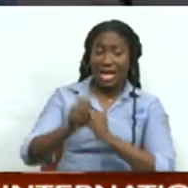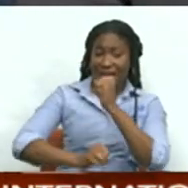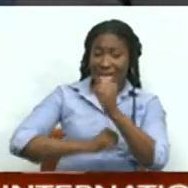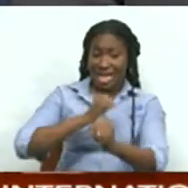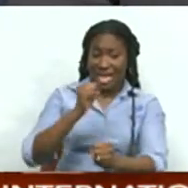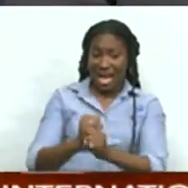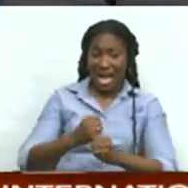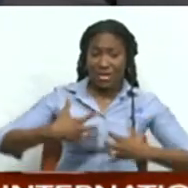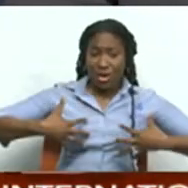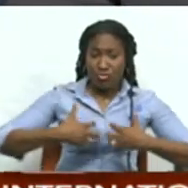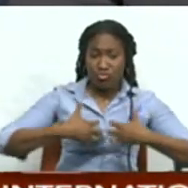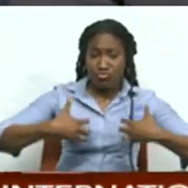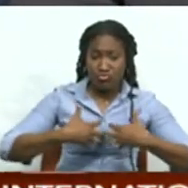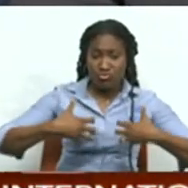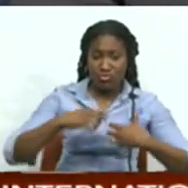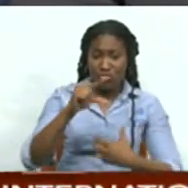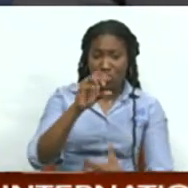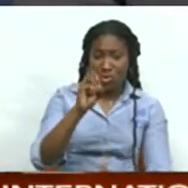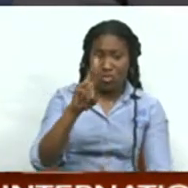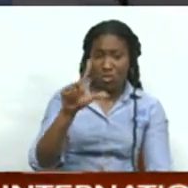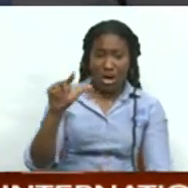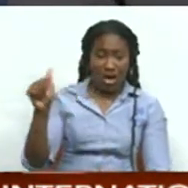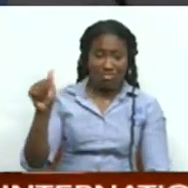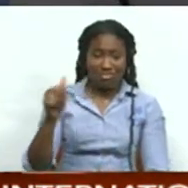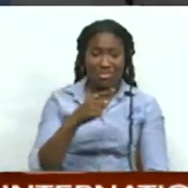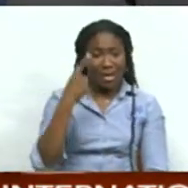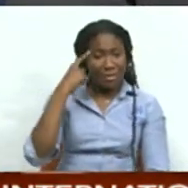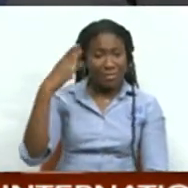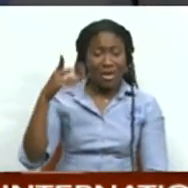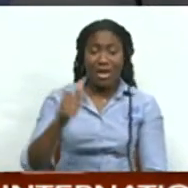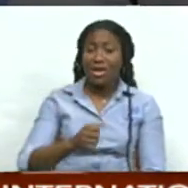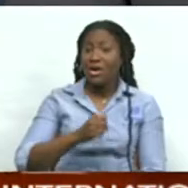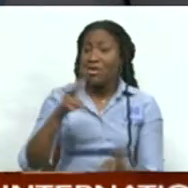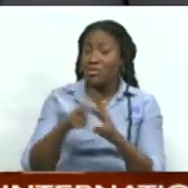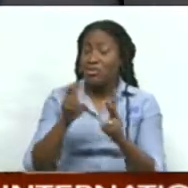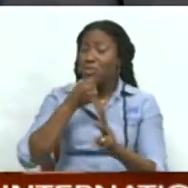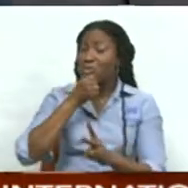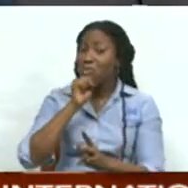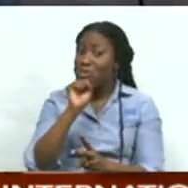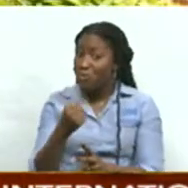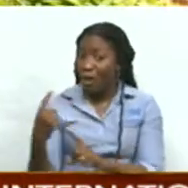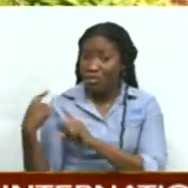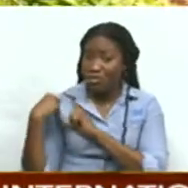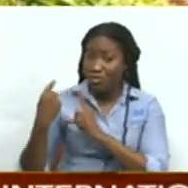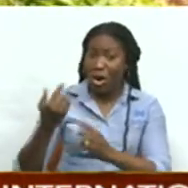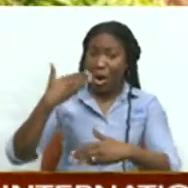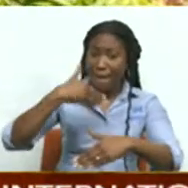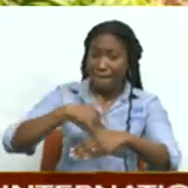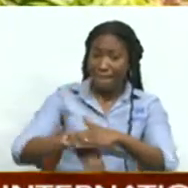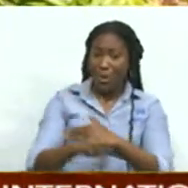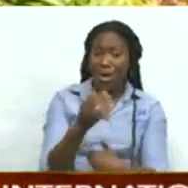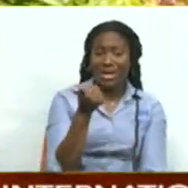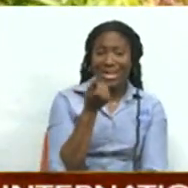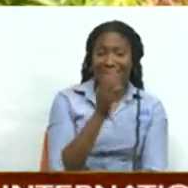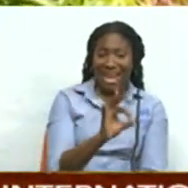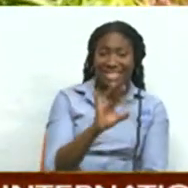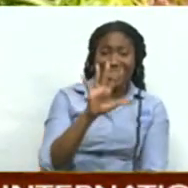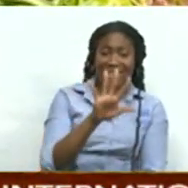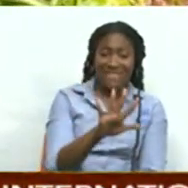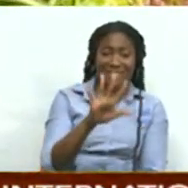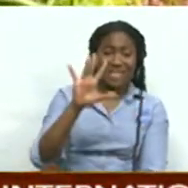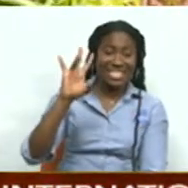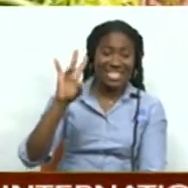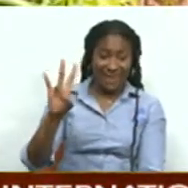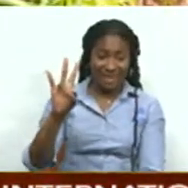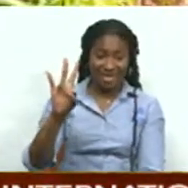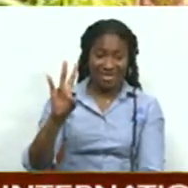oldest resident, who it believes is also the oldest gorilla in the world. Fatu was born in 1957 and came to the zoo